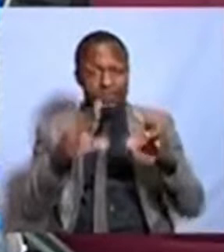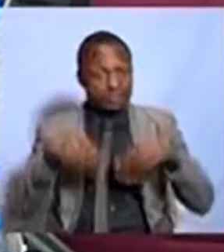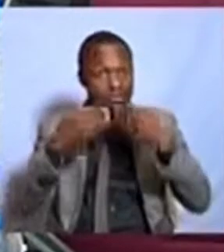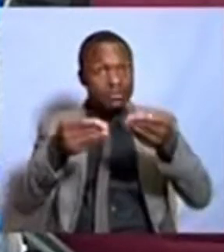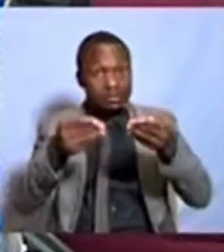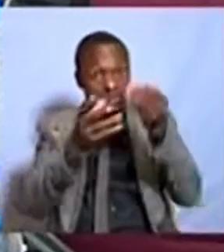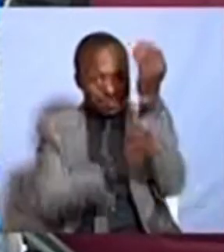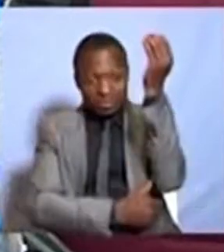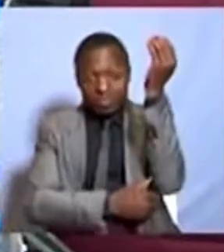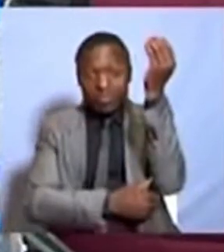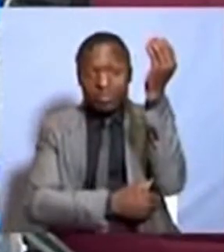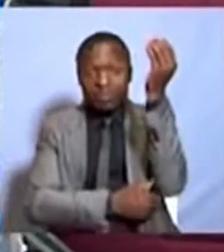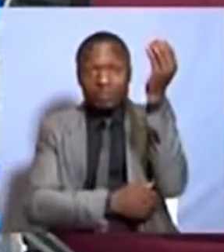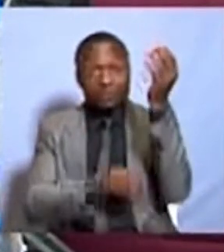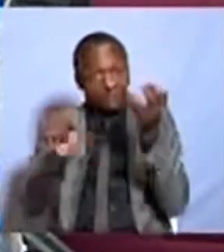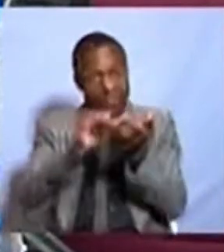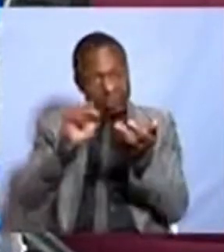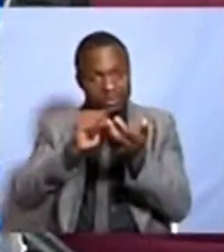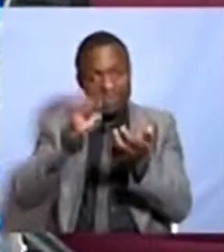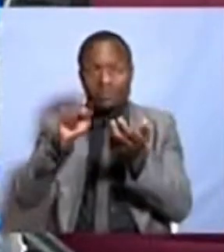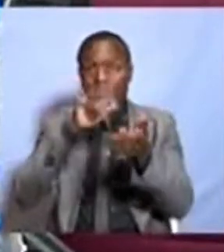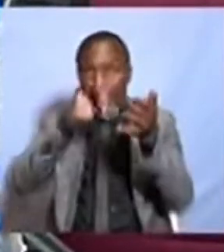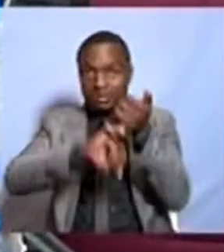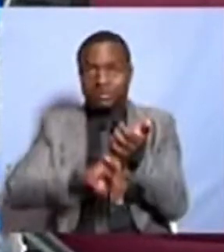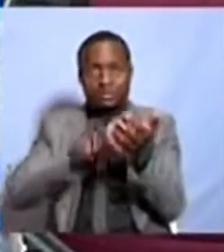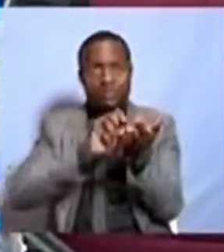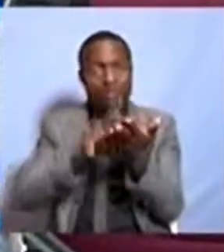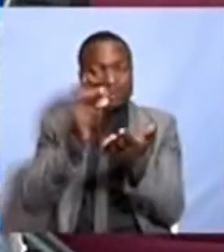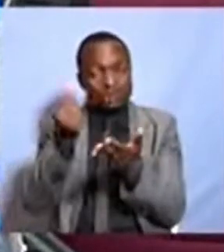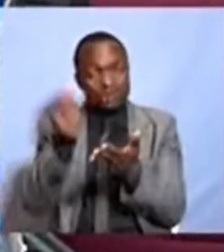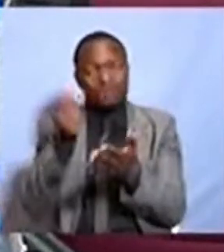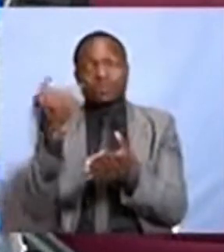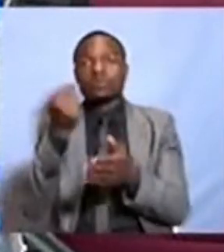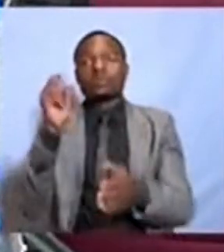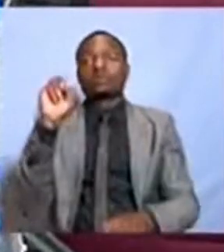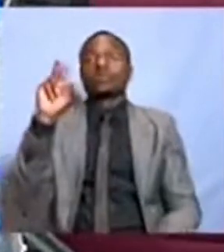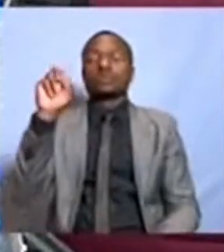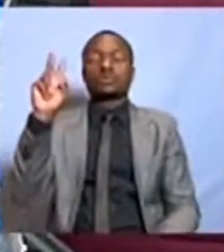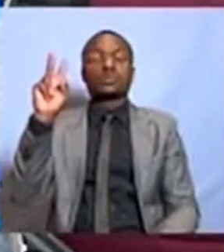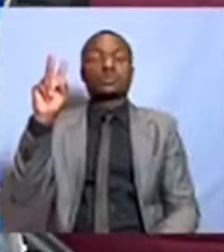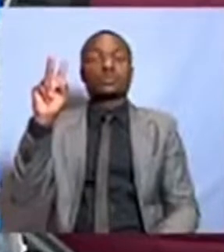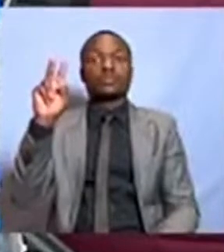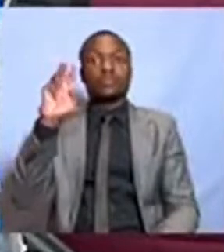poverty statistics, social cash transfer alone is only reaching 12% of the